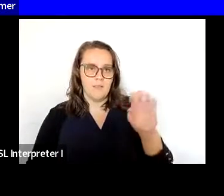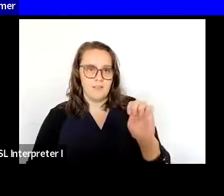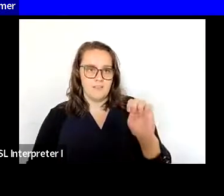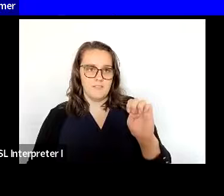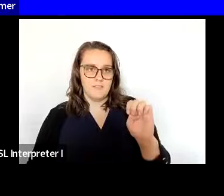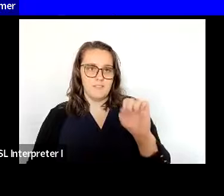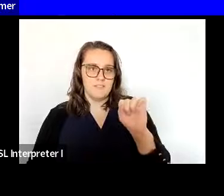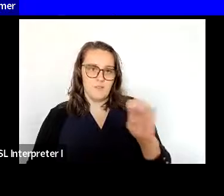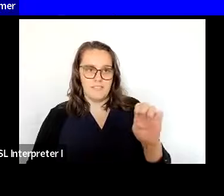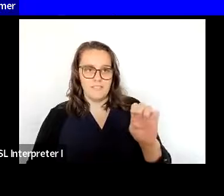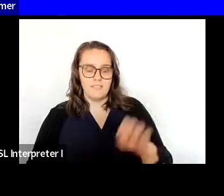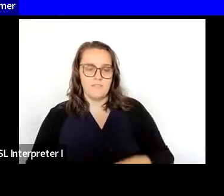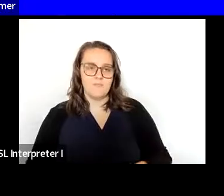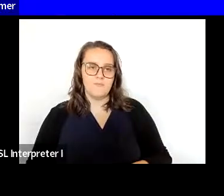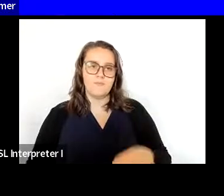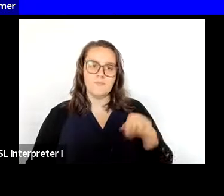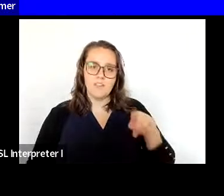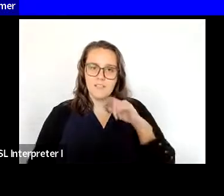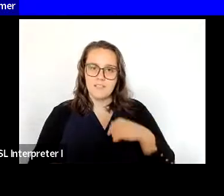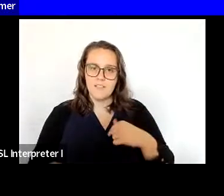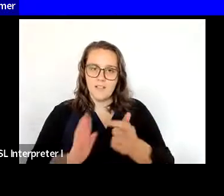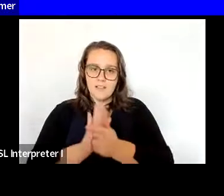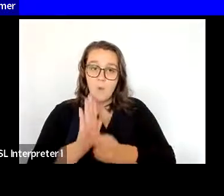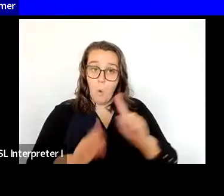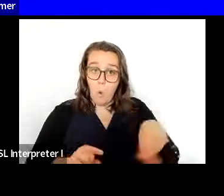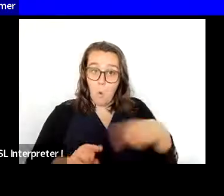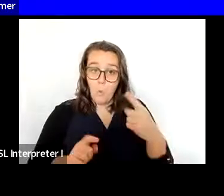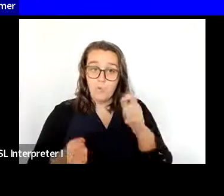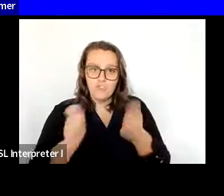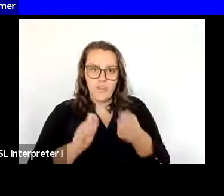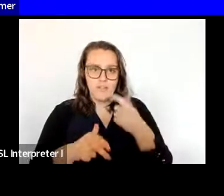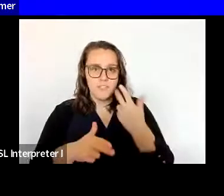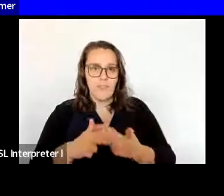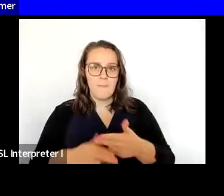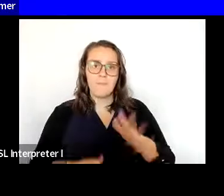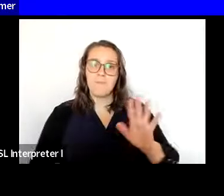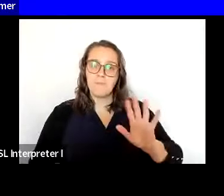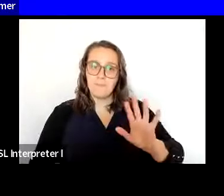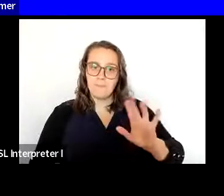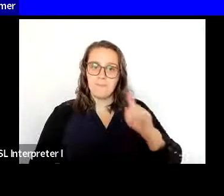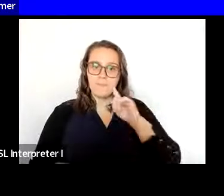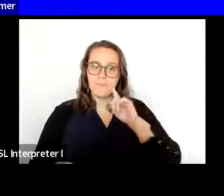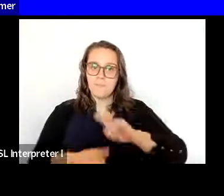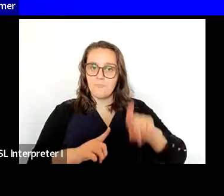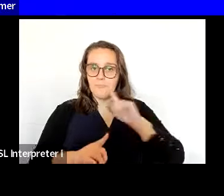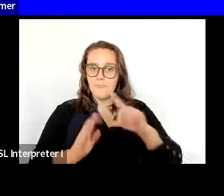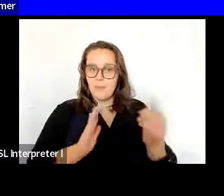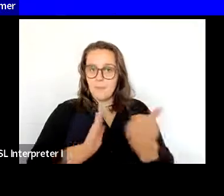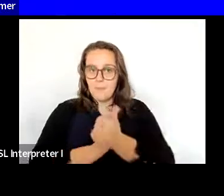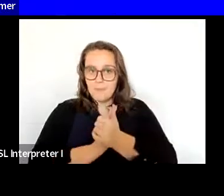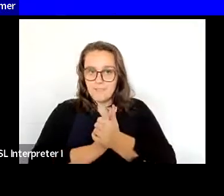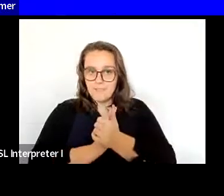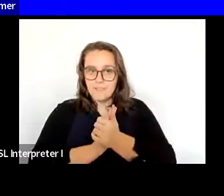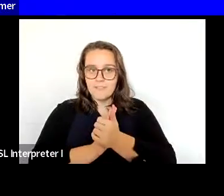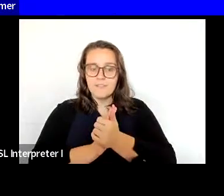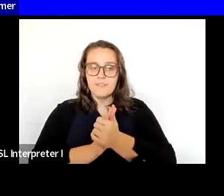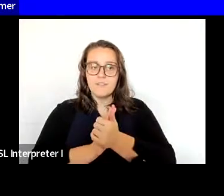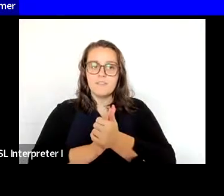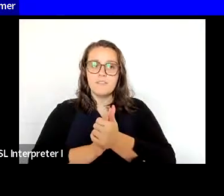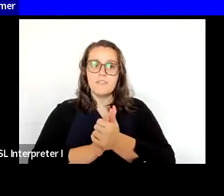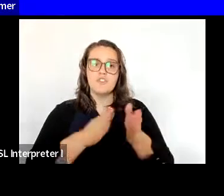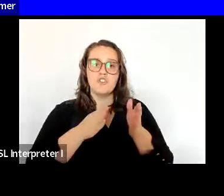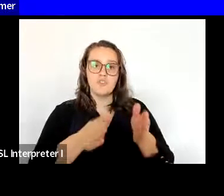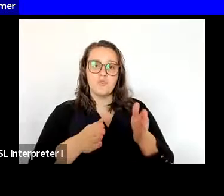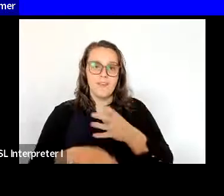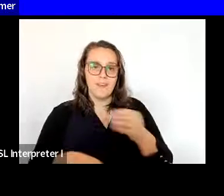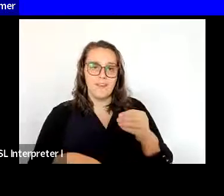This legislation actually does more than simply change the name. There is an amendment to the street and alley closing law.